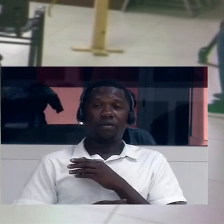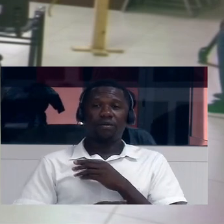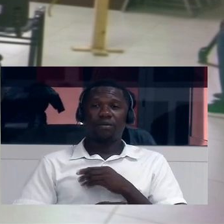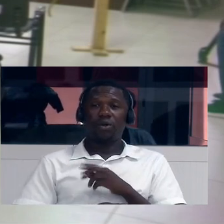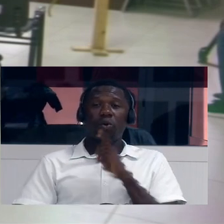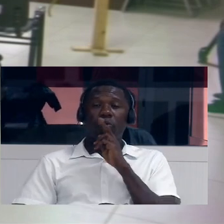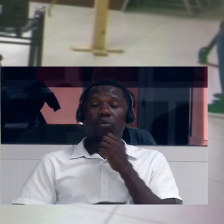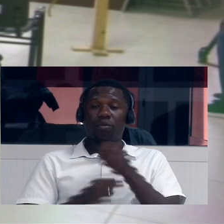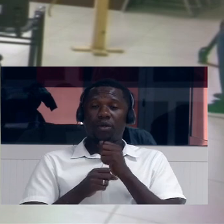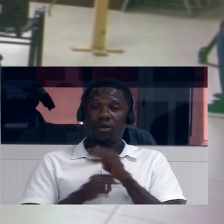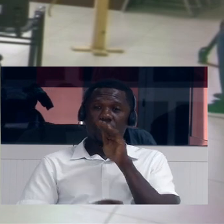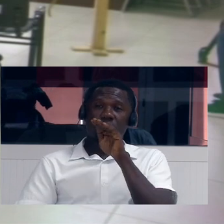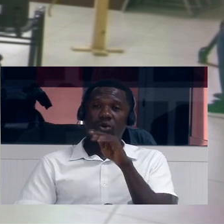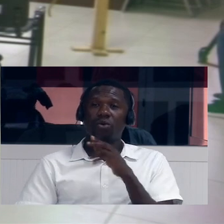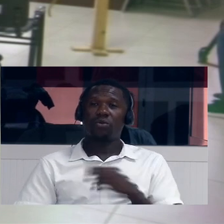call?